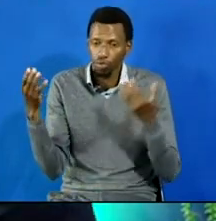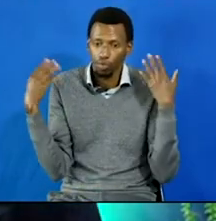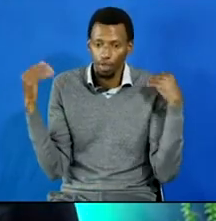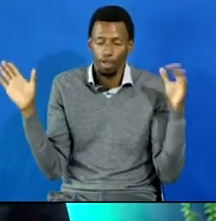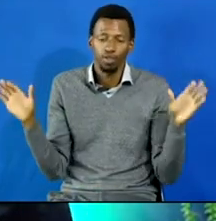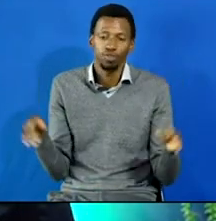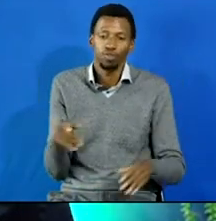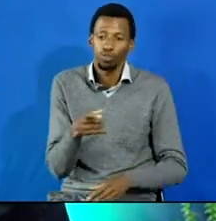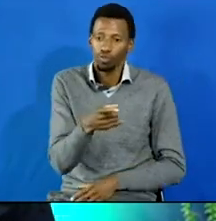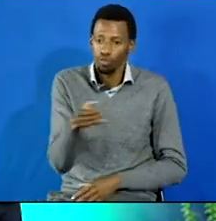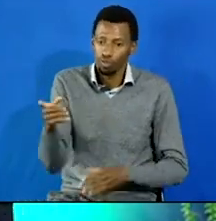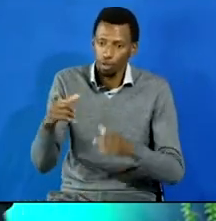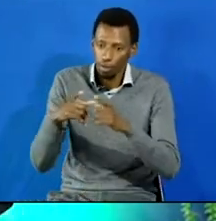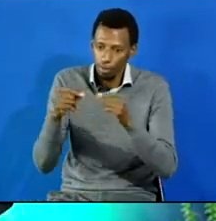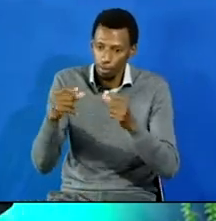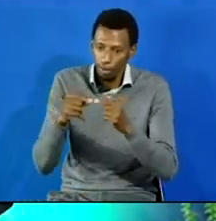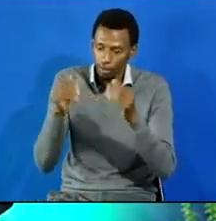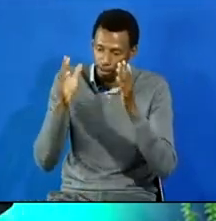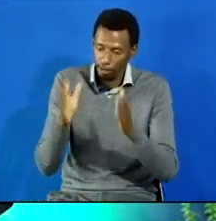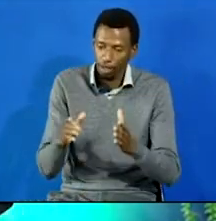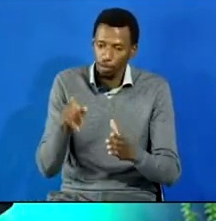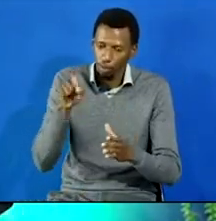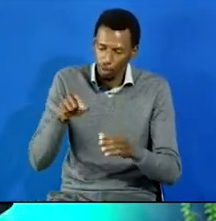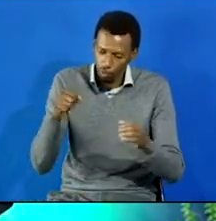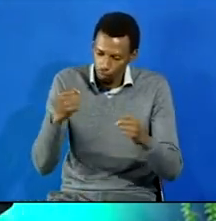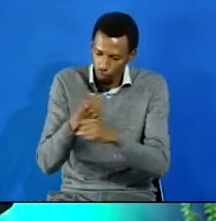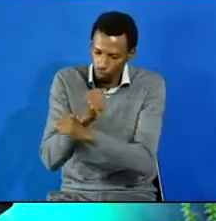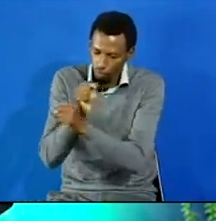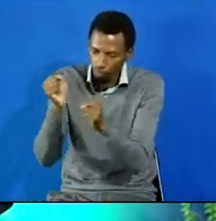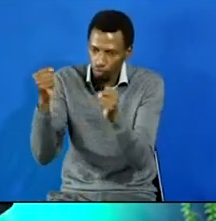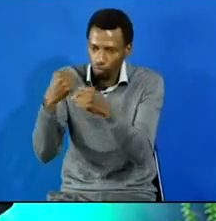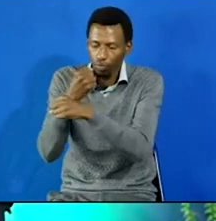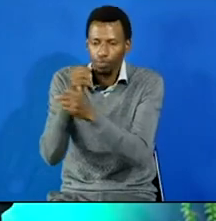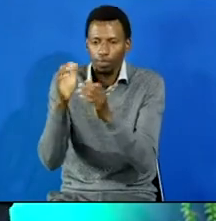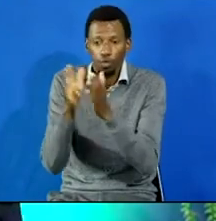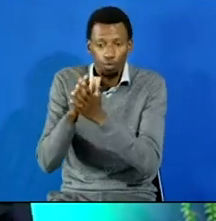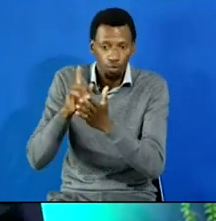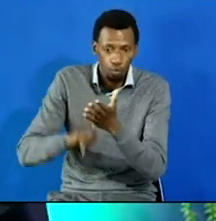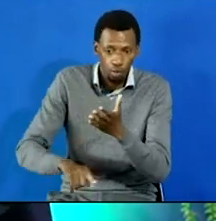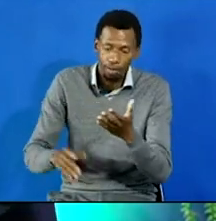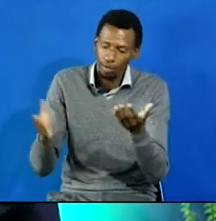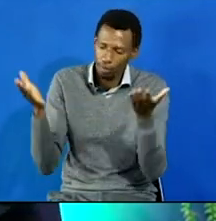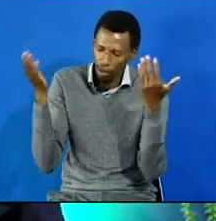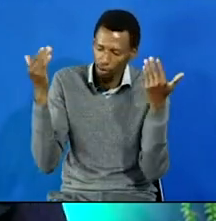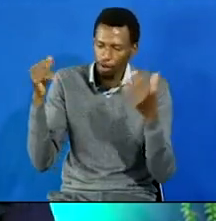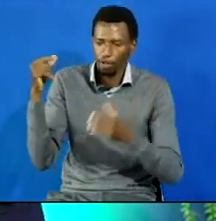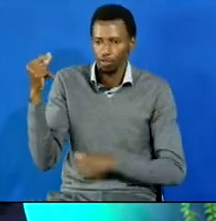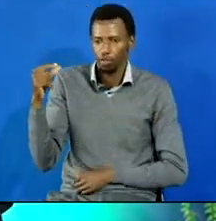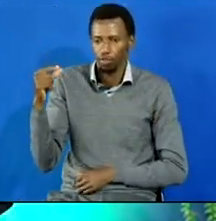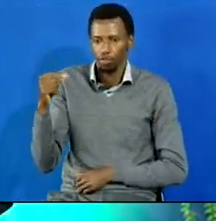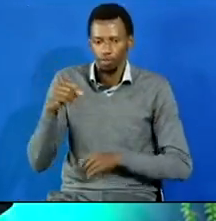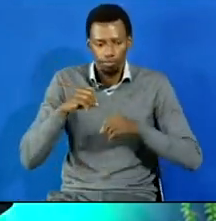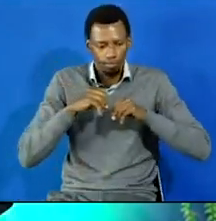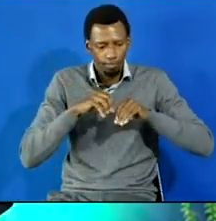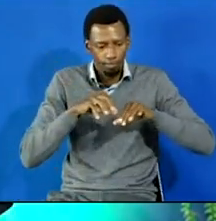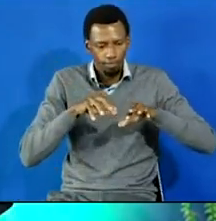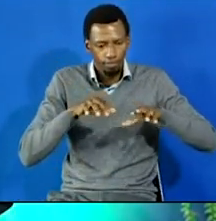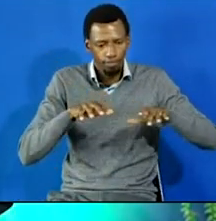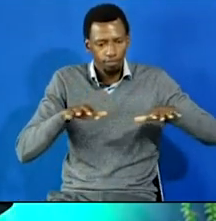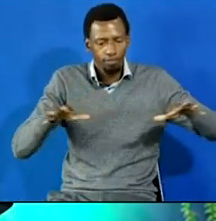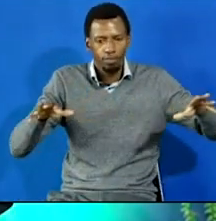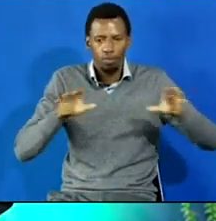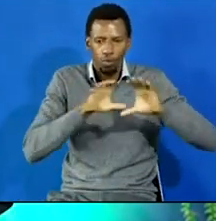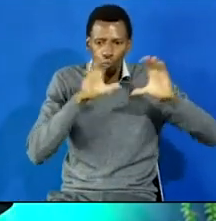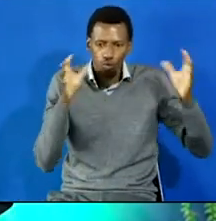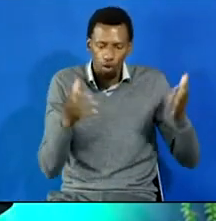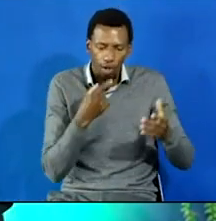to move out with the everlasting gospel, with the everlasting gospel, telling the world to fear